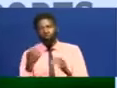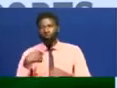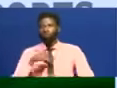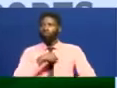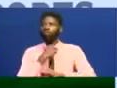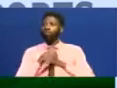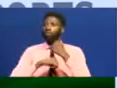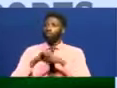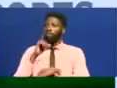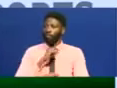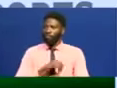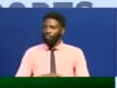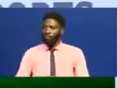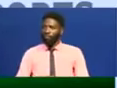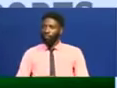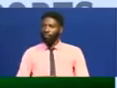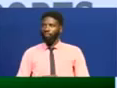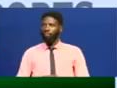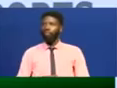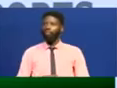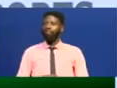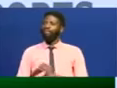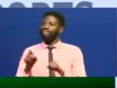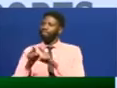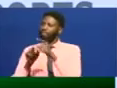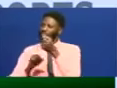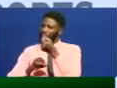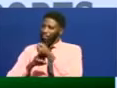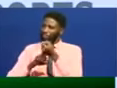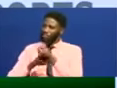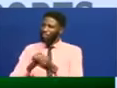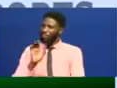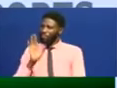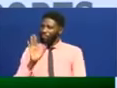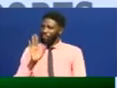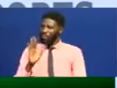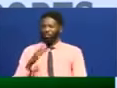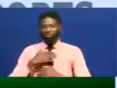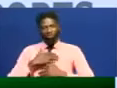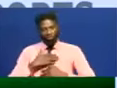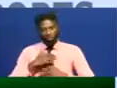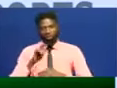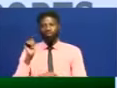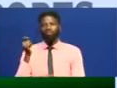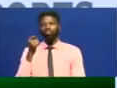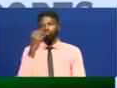undertaken, and the support of His Excellency President William Ruto,